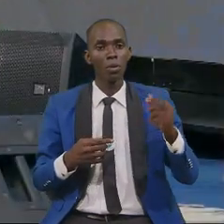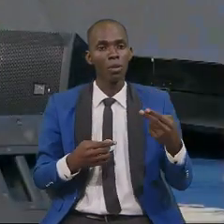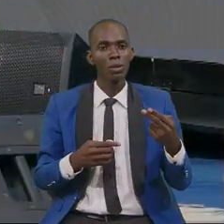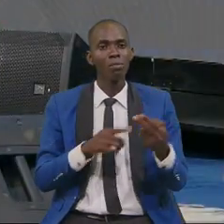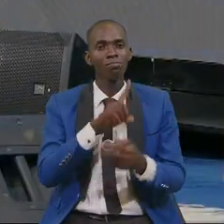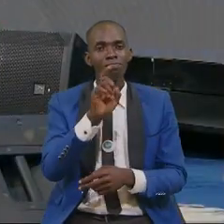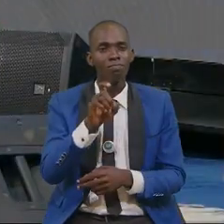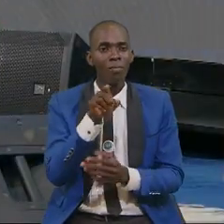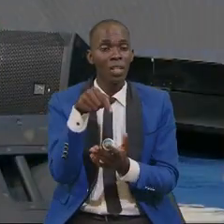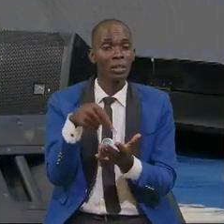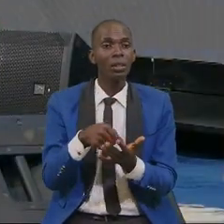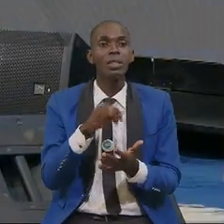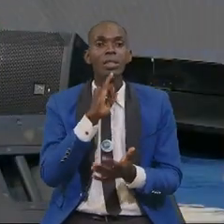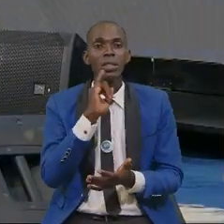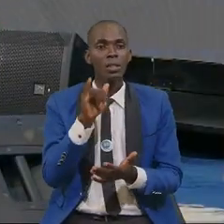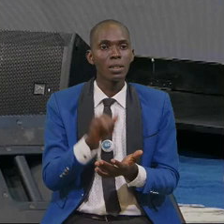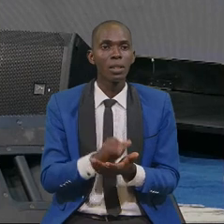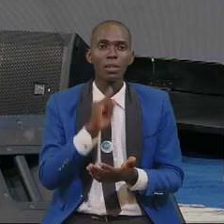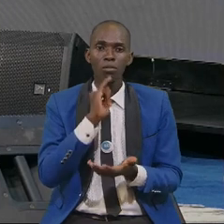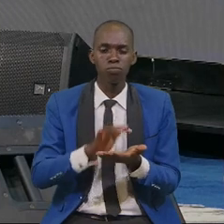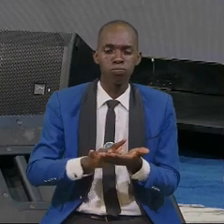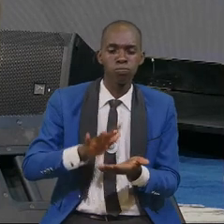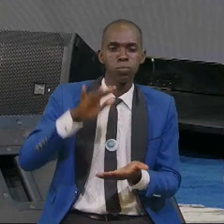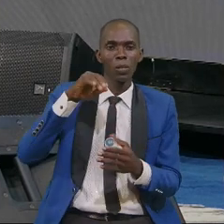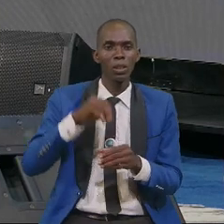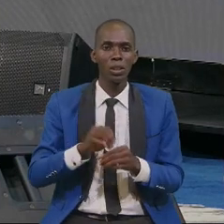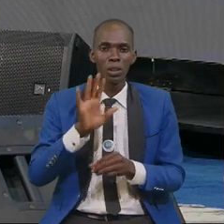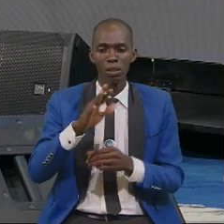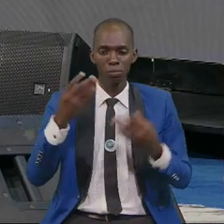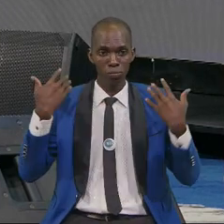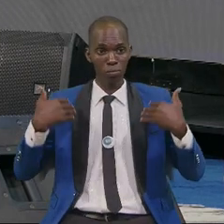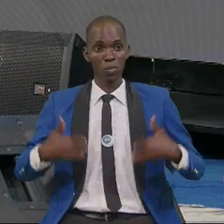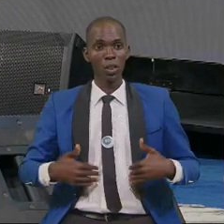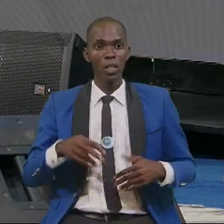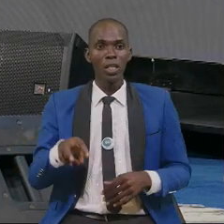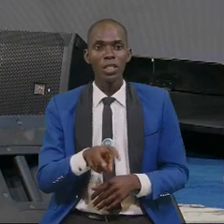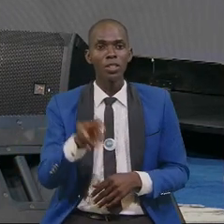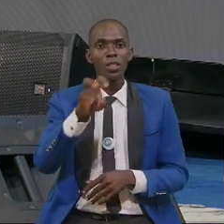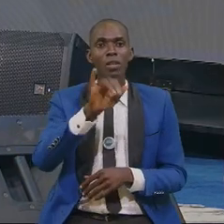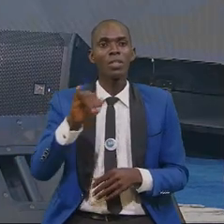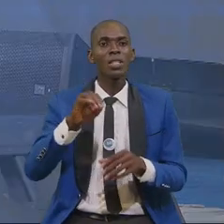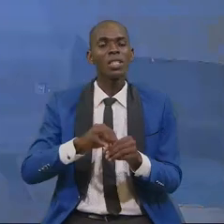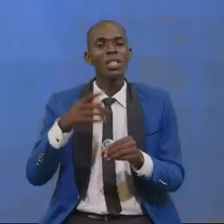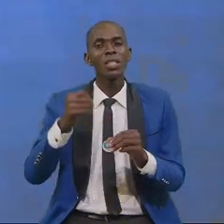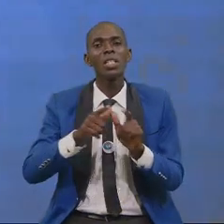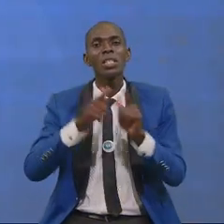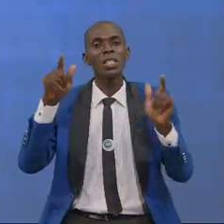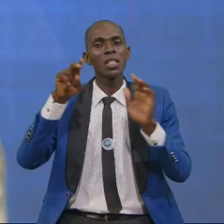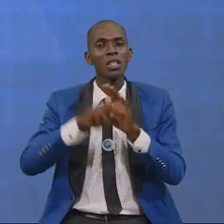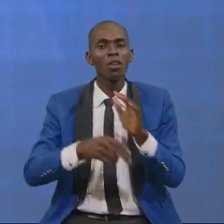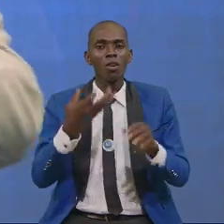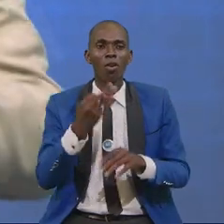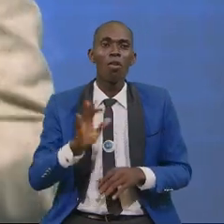that is glorious in his apparel, traveling in the greatness of his